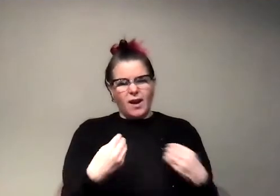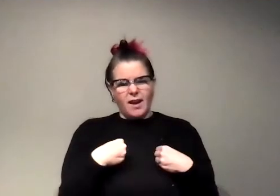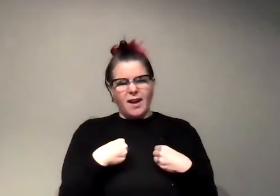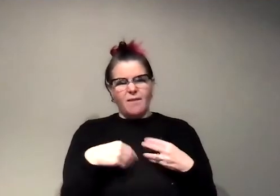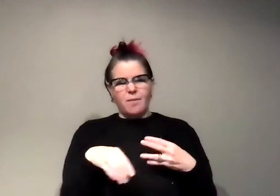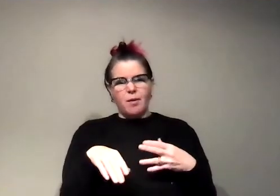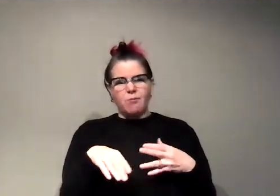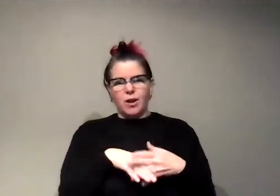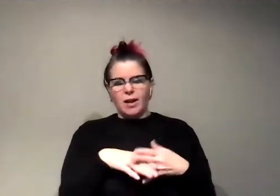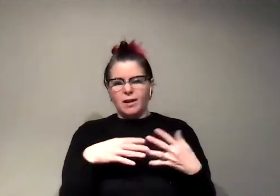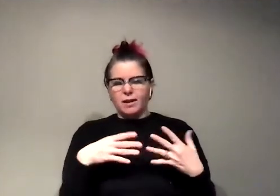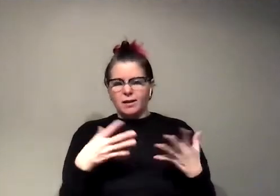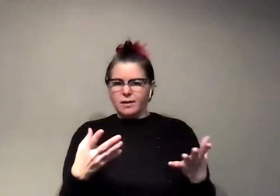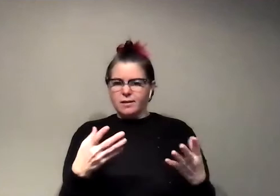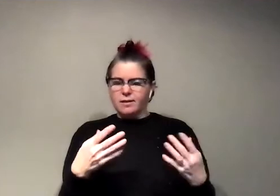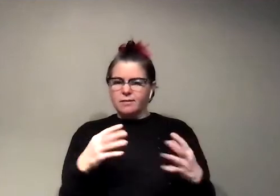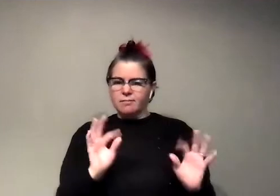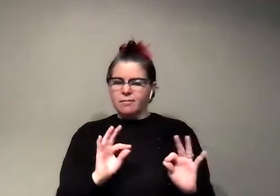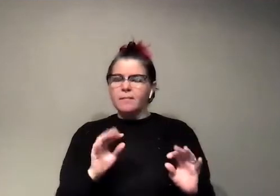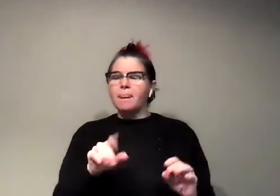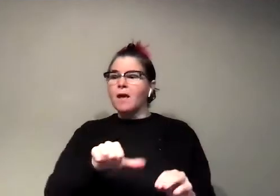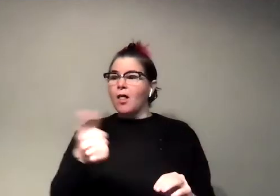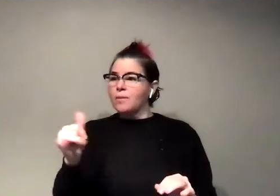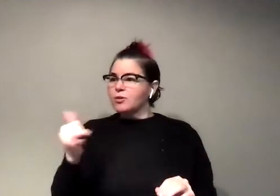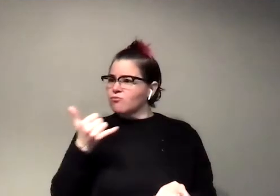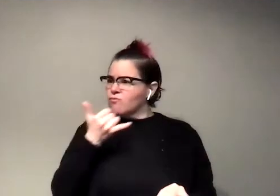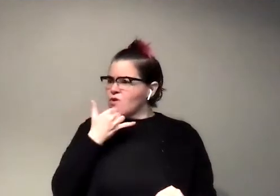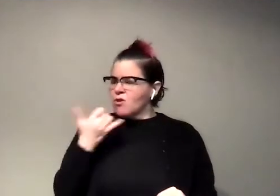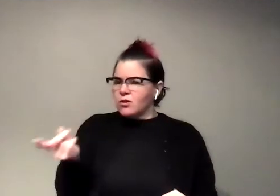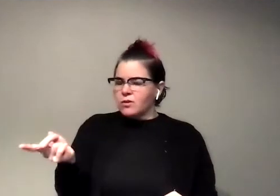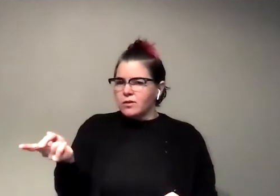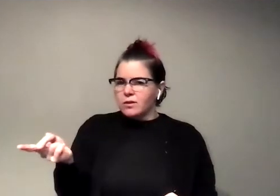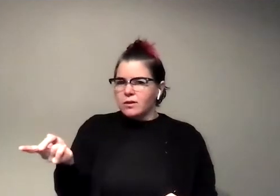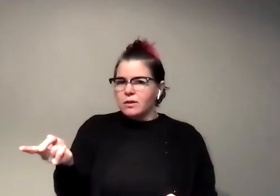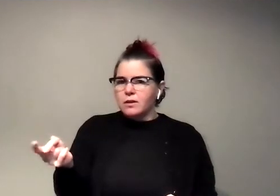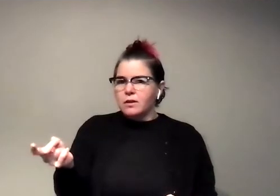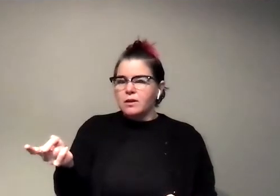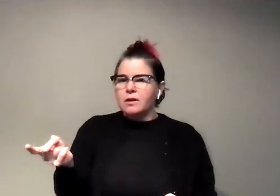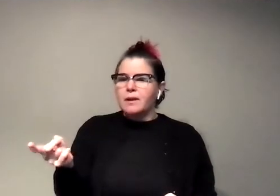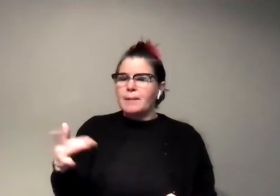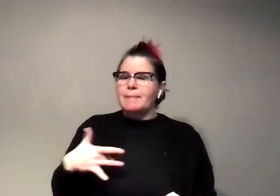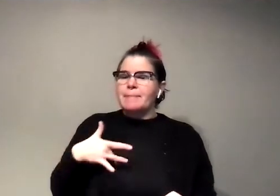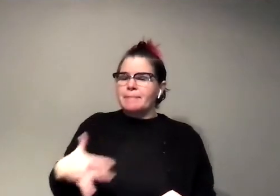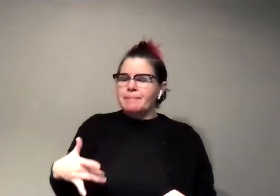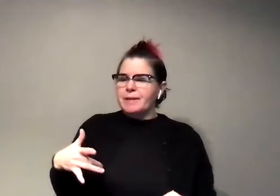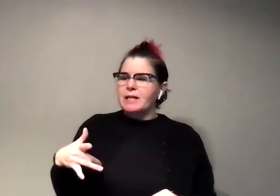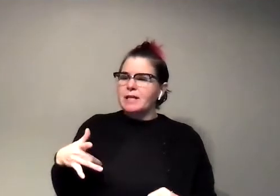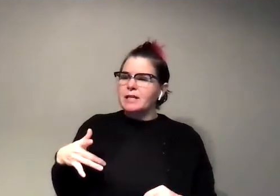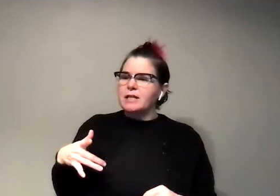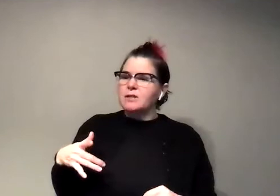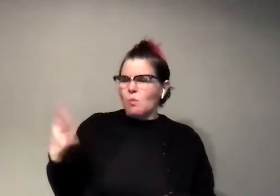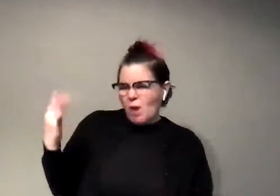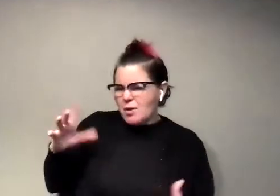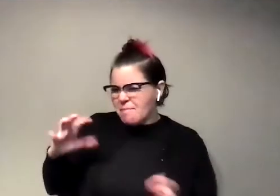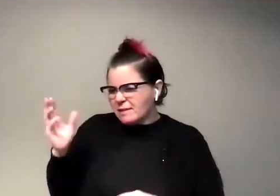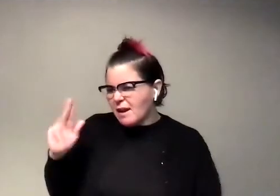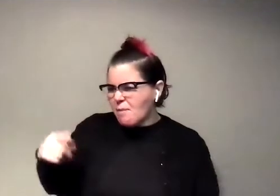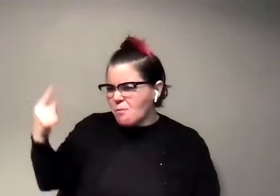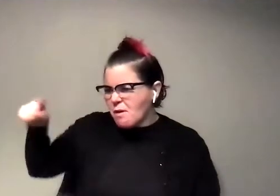else does something wrong, there could be a propensity to like get at that person, like, oh, why'd you mess this up? Like blah blah